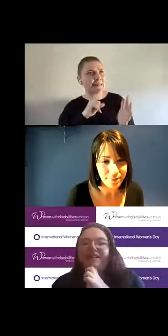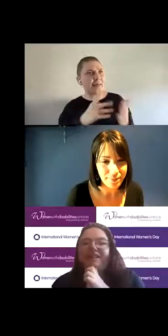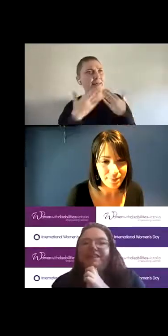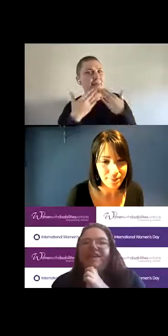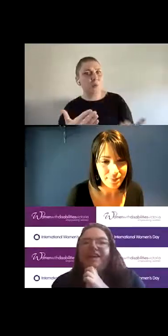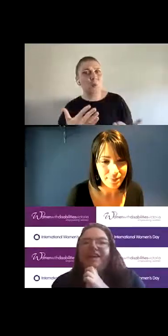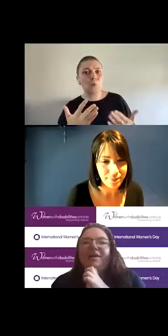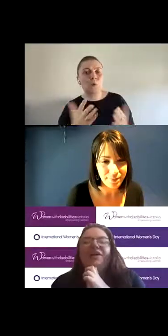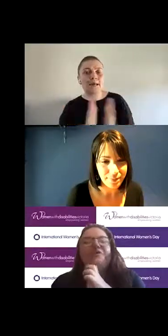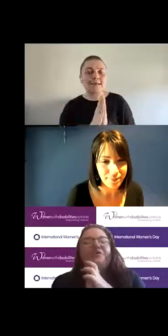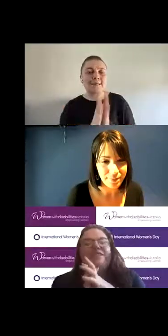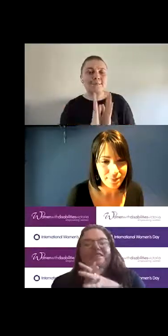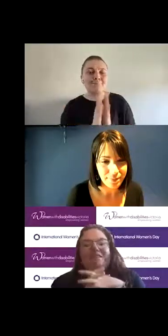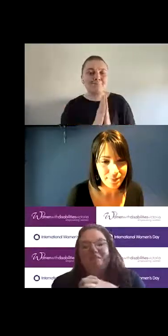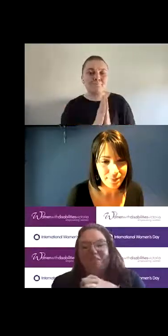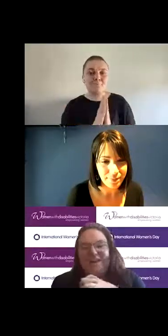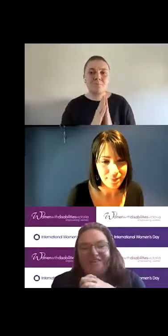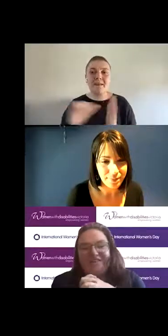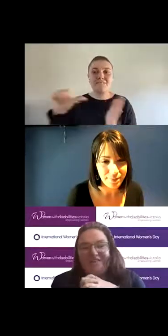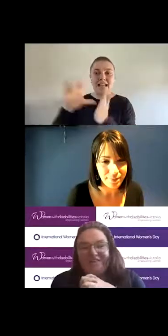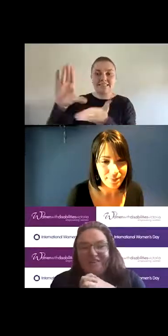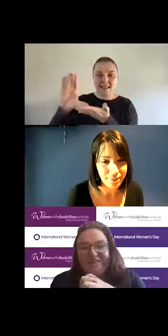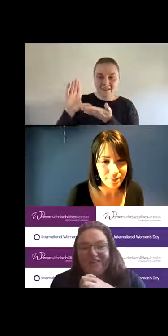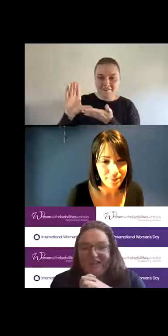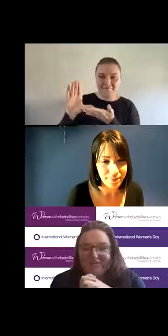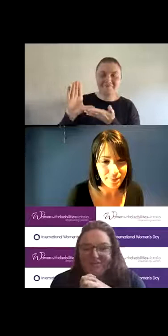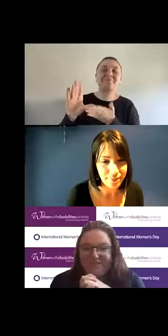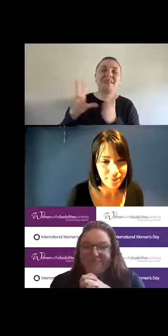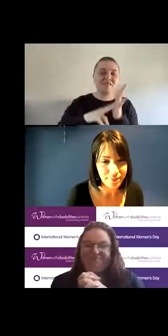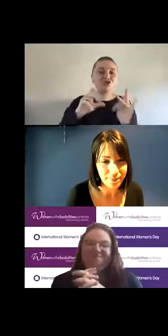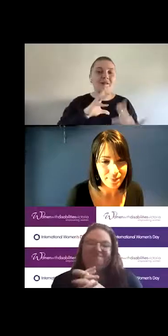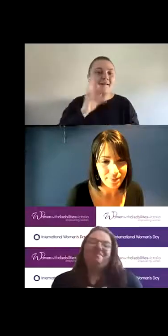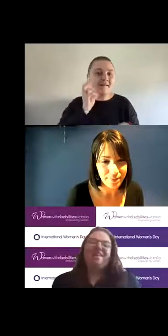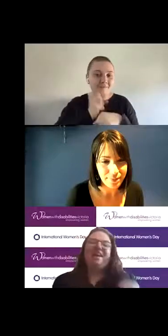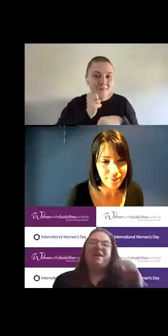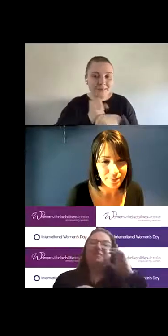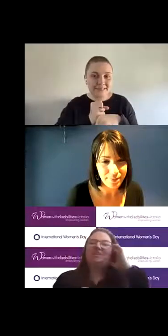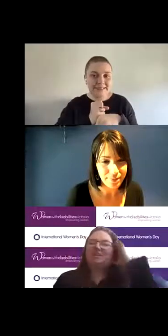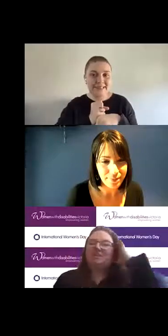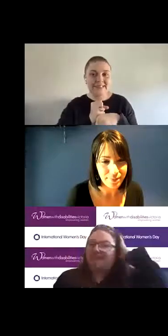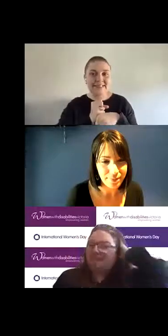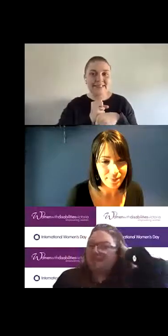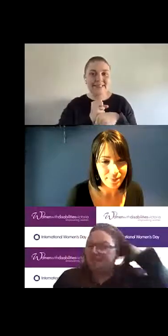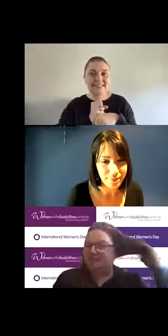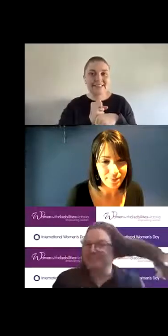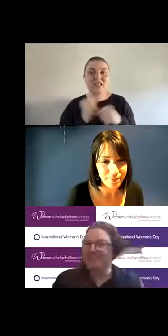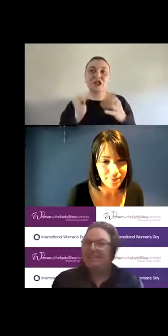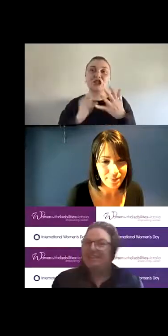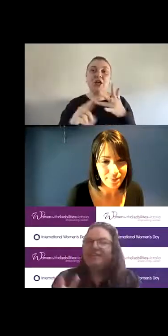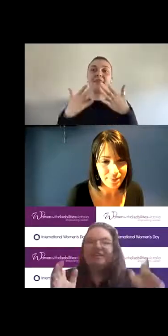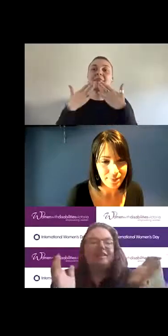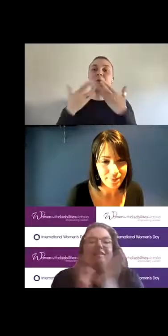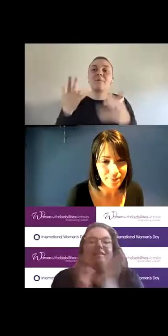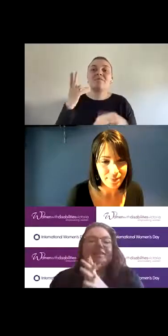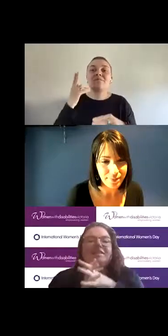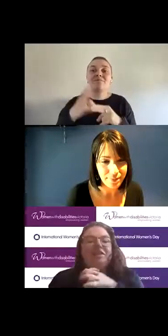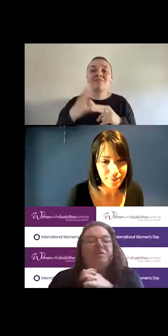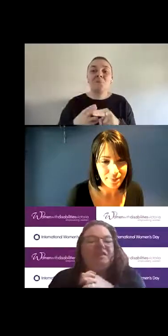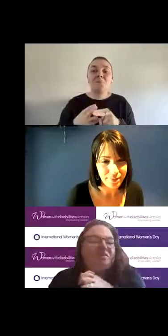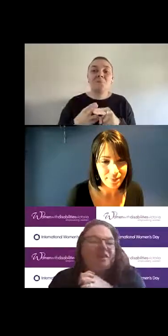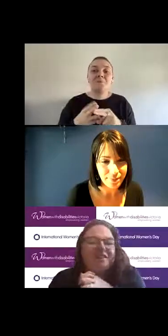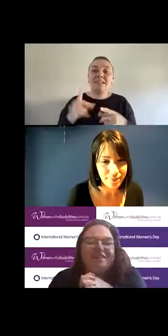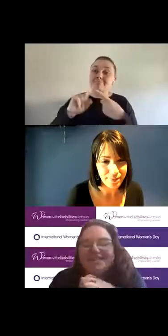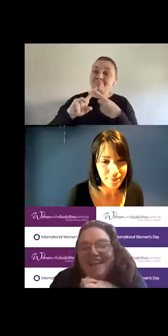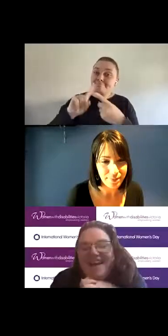Probably our funders as well, so the Victorian Government. So thank you for